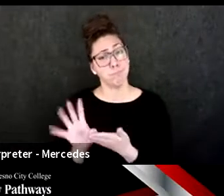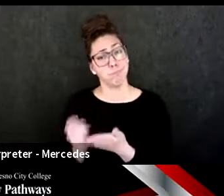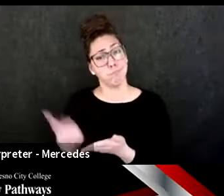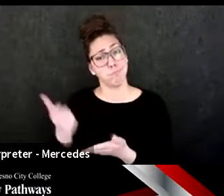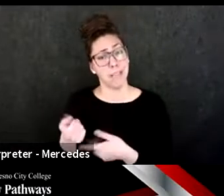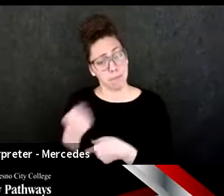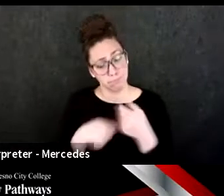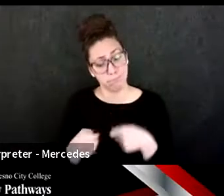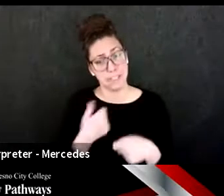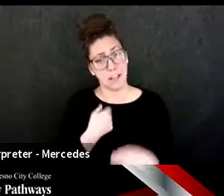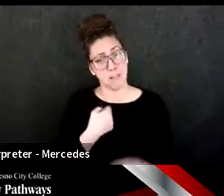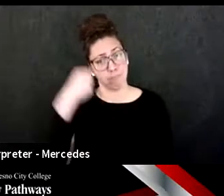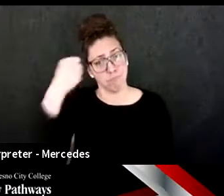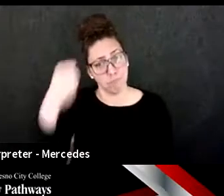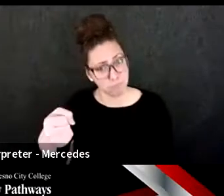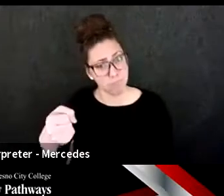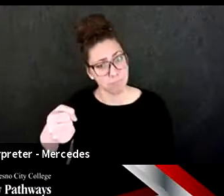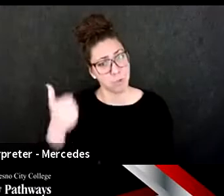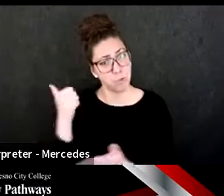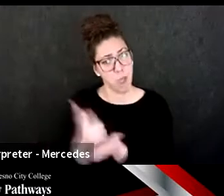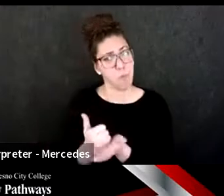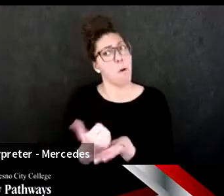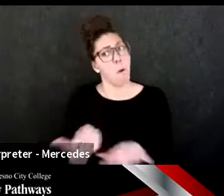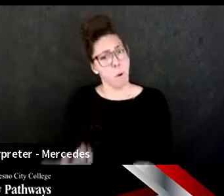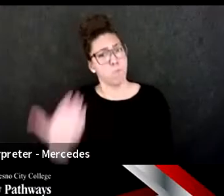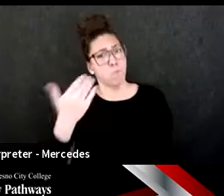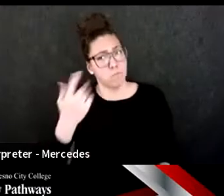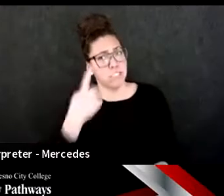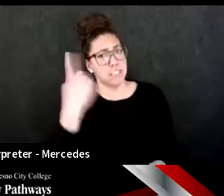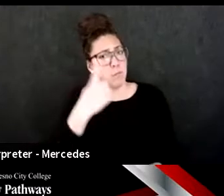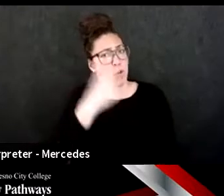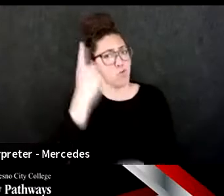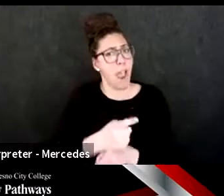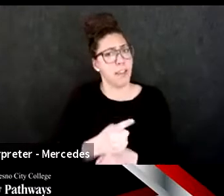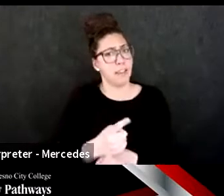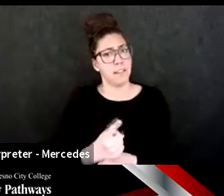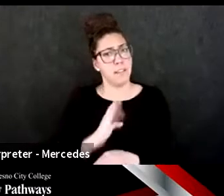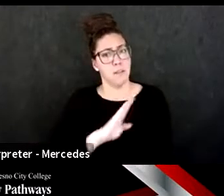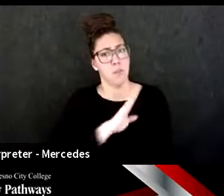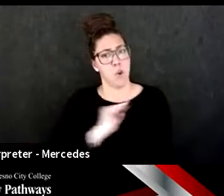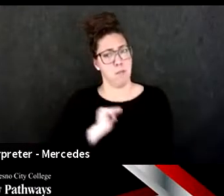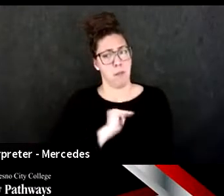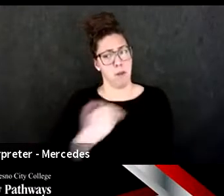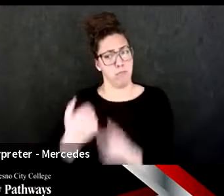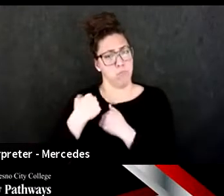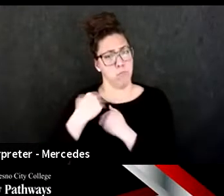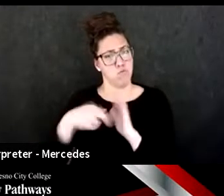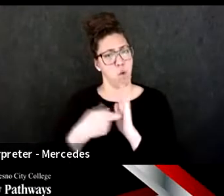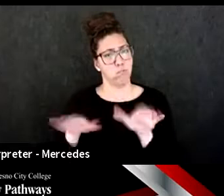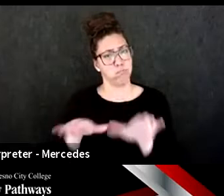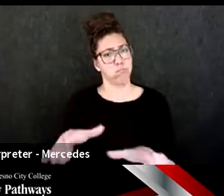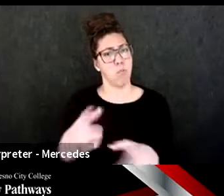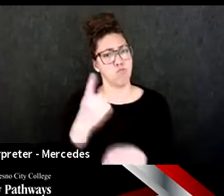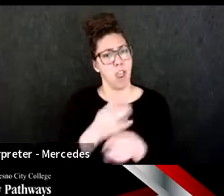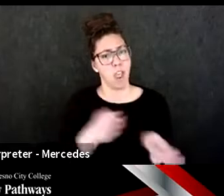to the board what I know to be the board member's role, which is to stay at the policy level and not micromanage. And I really make every effort to